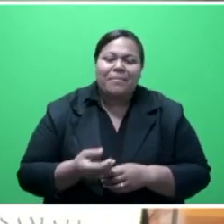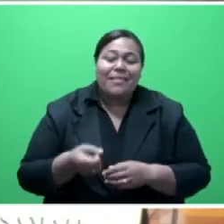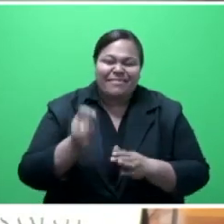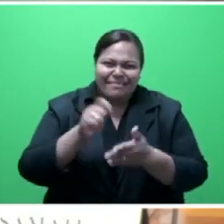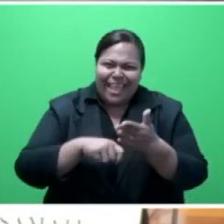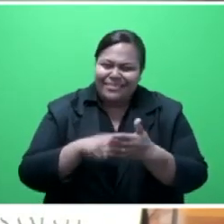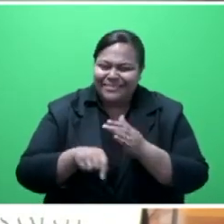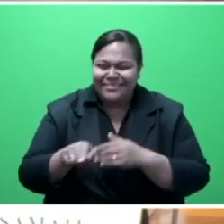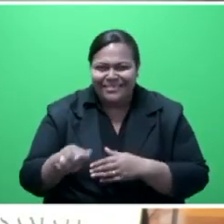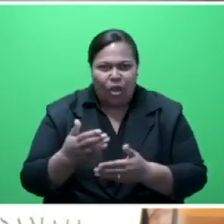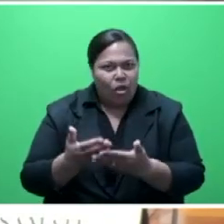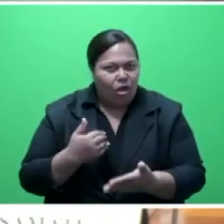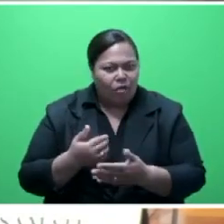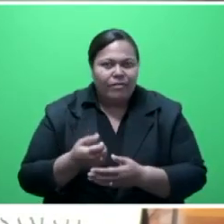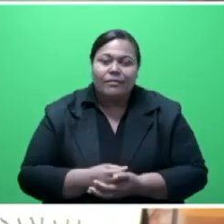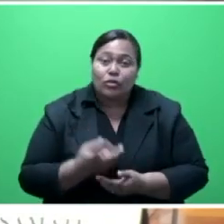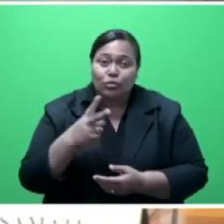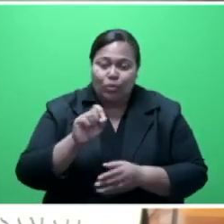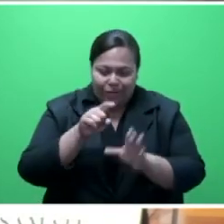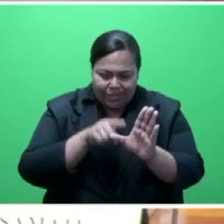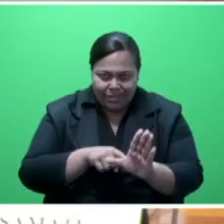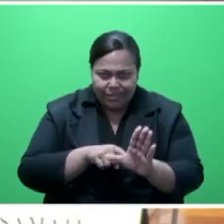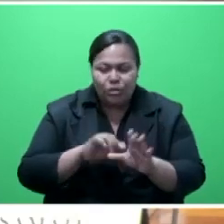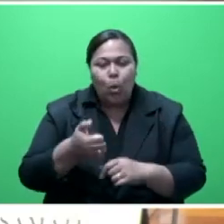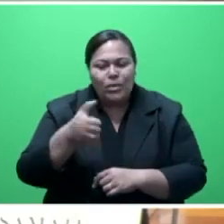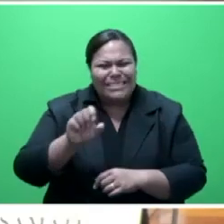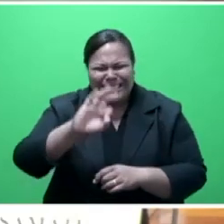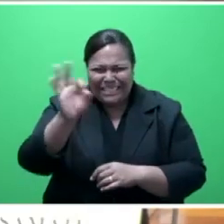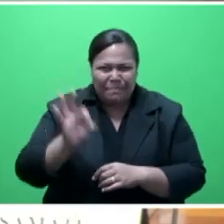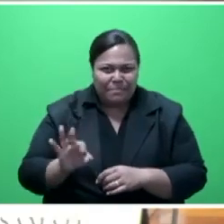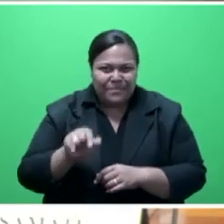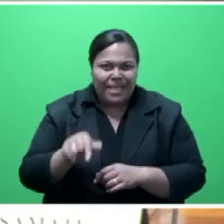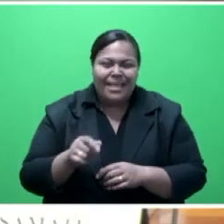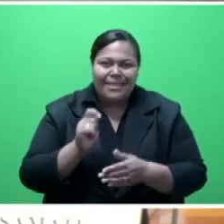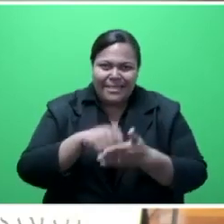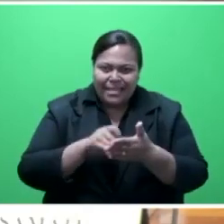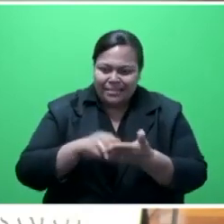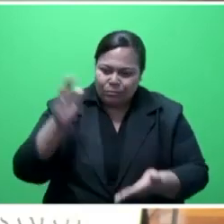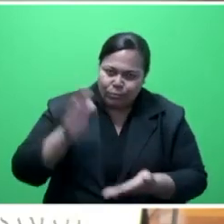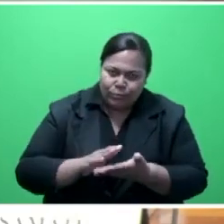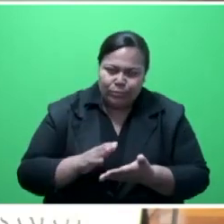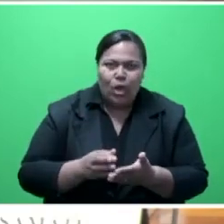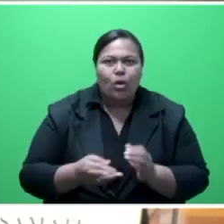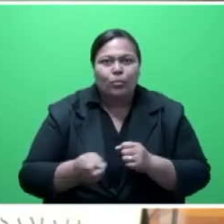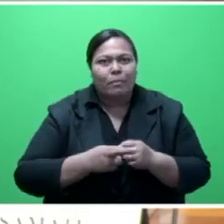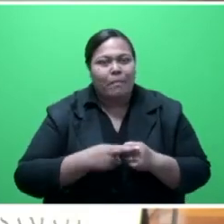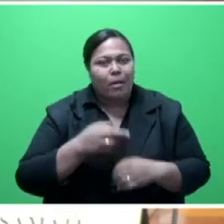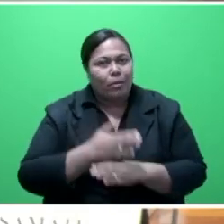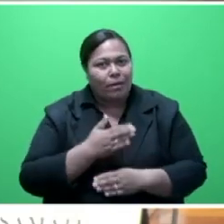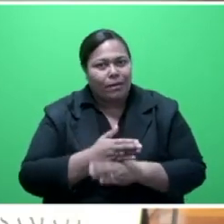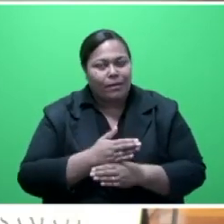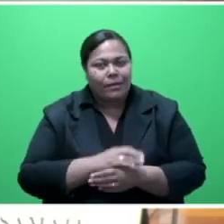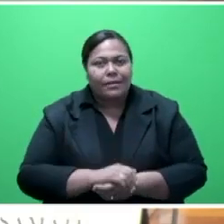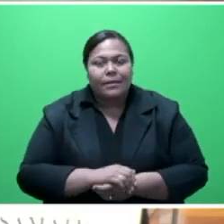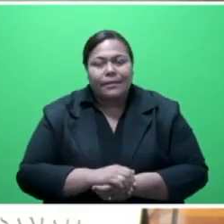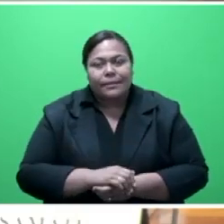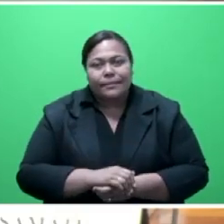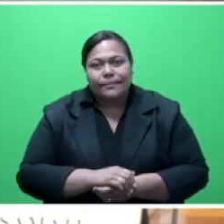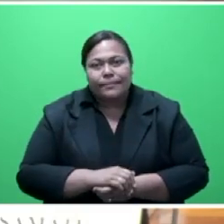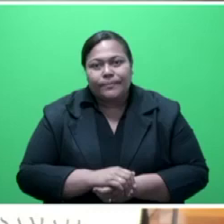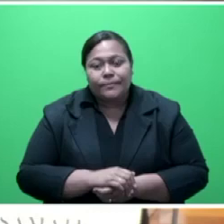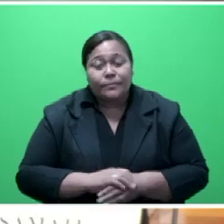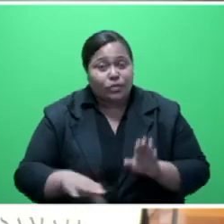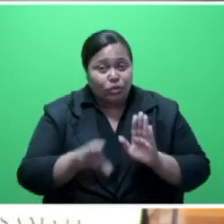hospital, or up to a 60% tax deduction on your renovation works. Mr. Speaker, sir,